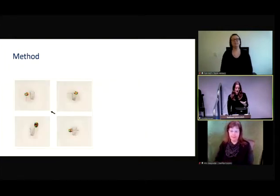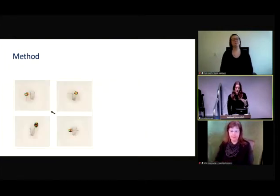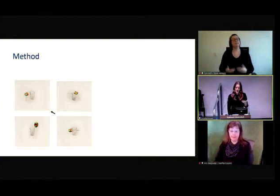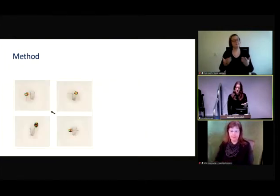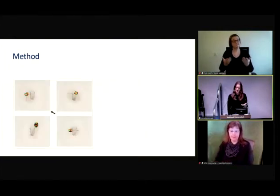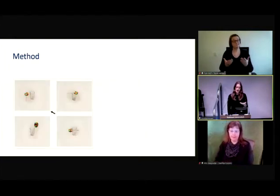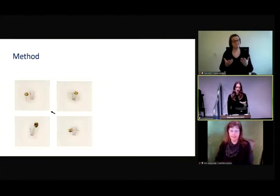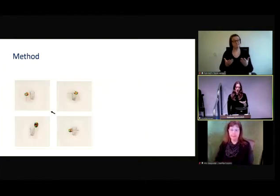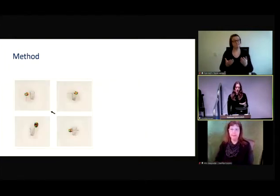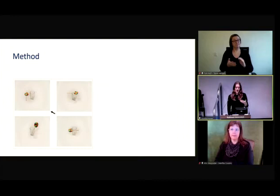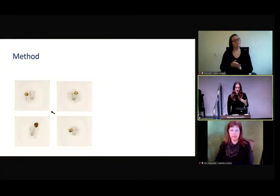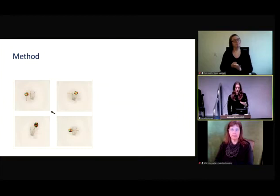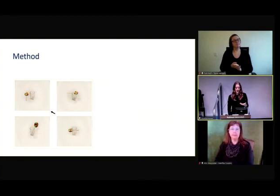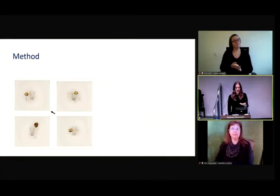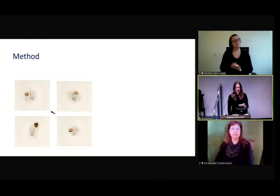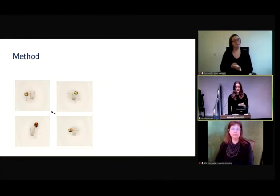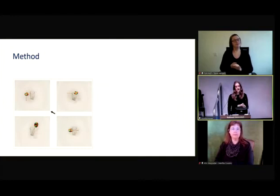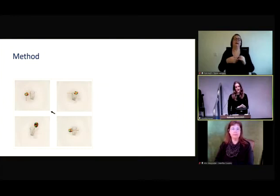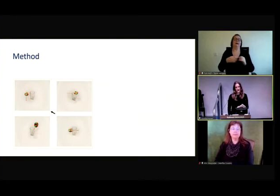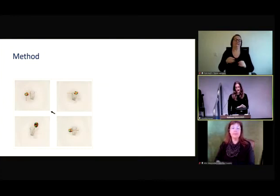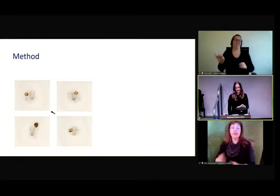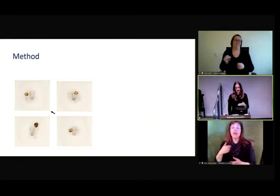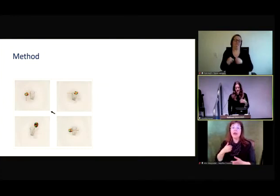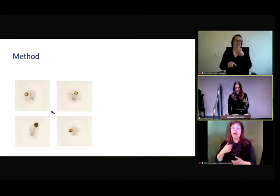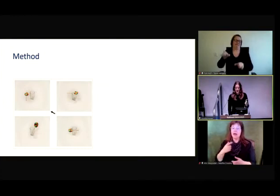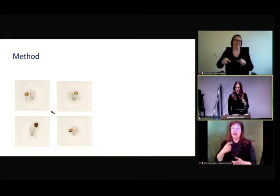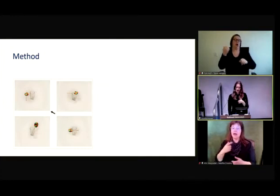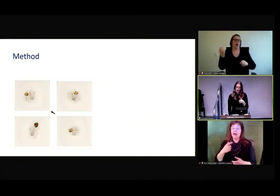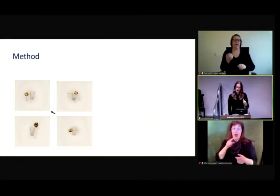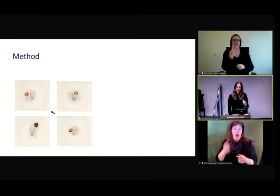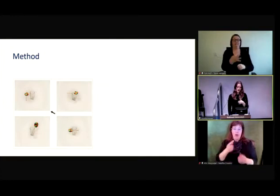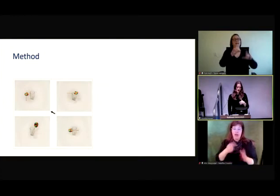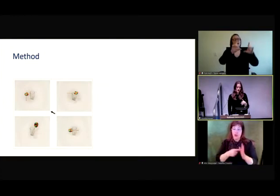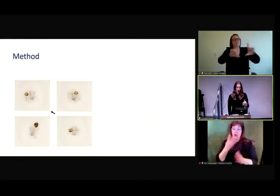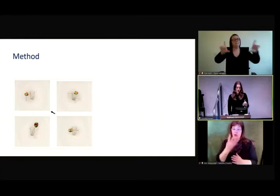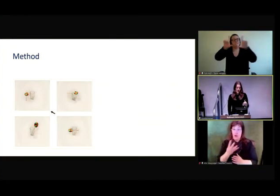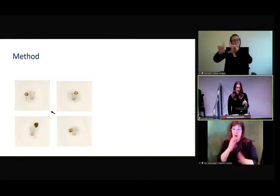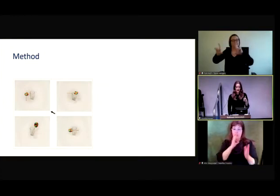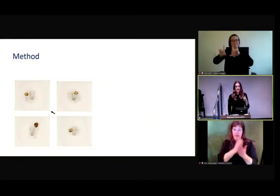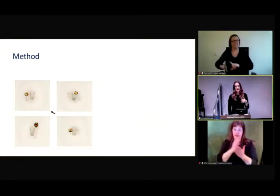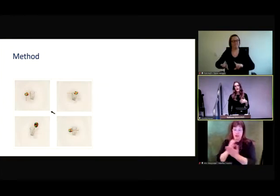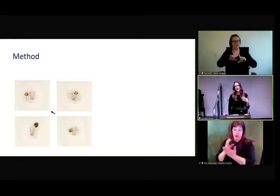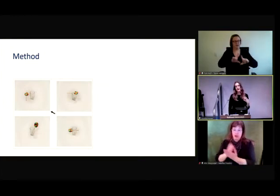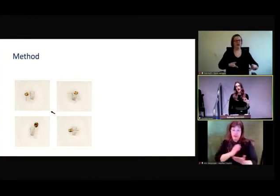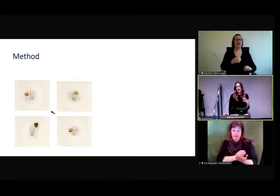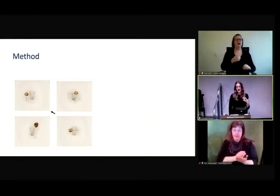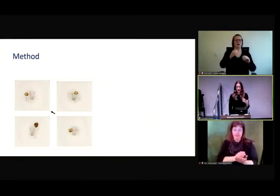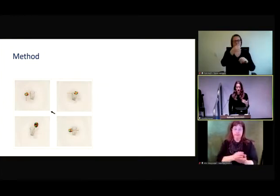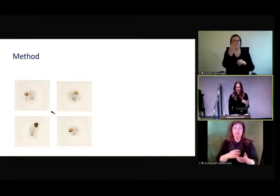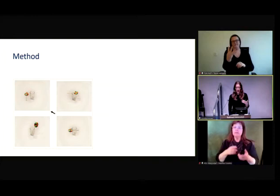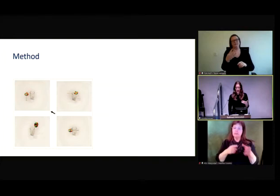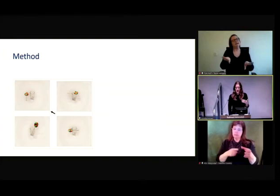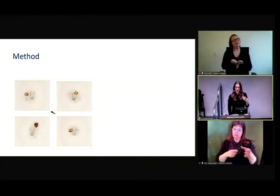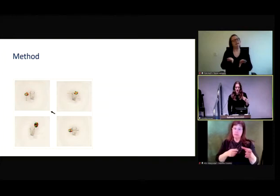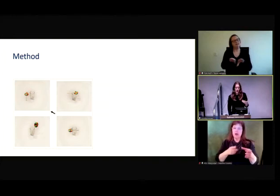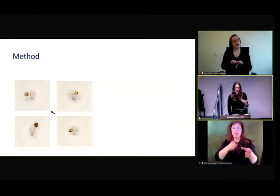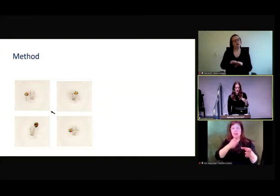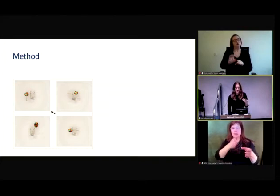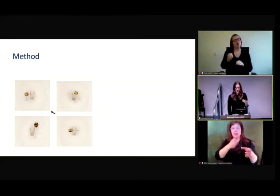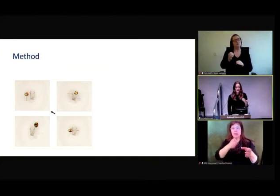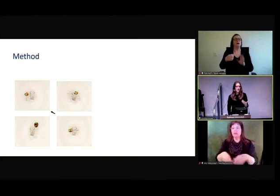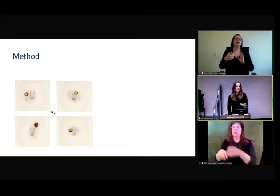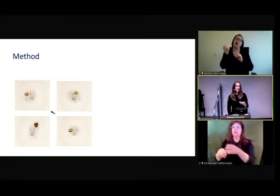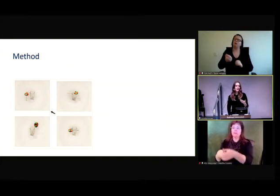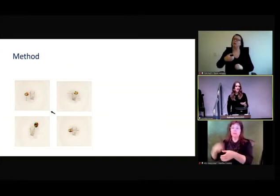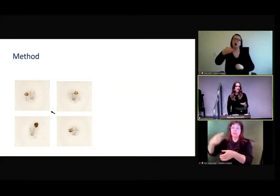In detail, participants saw always 4 pictures on the screen. Each picture showed the same two objects, for example the glass and the lollipop, but